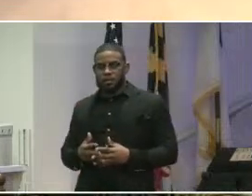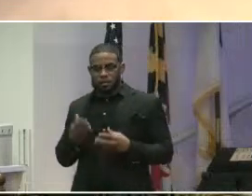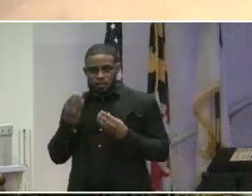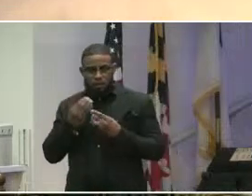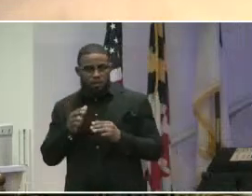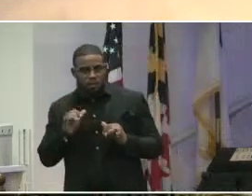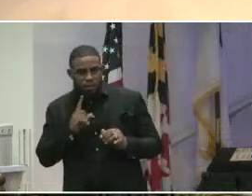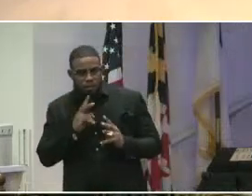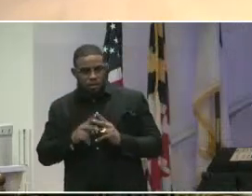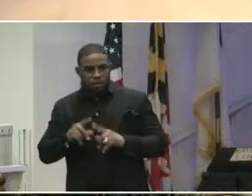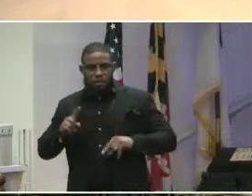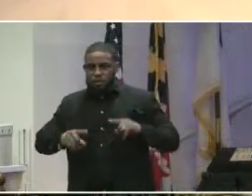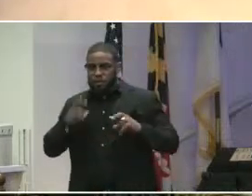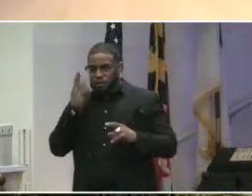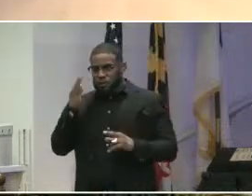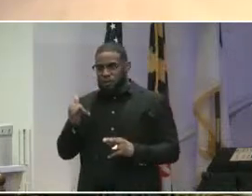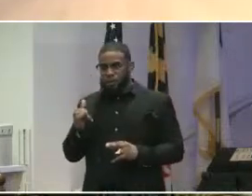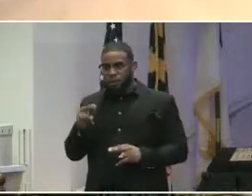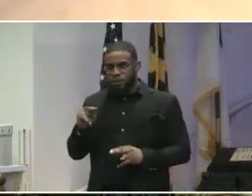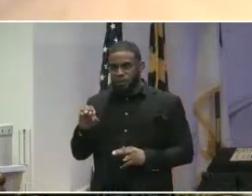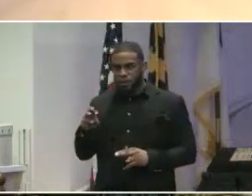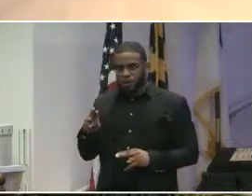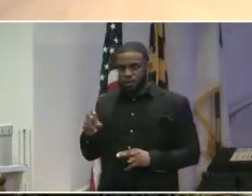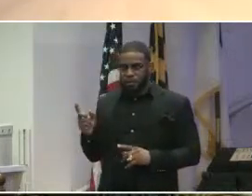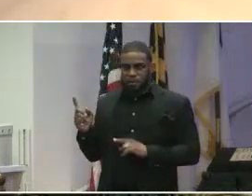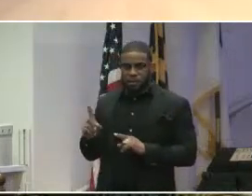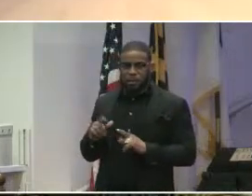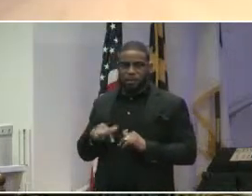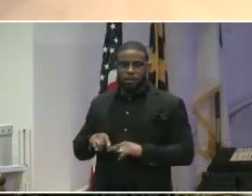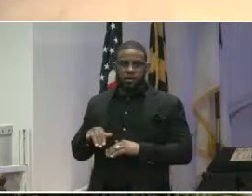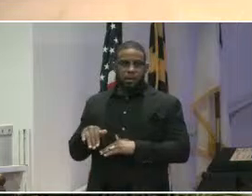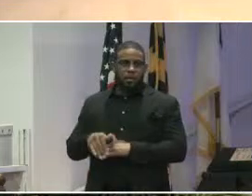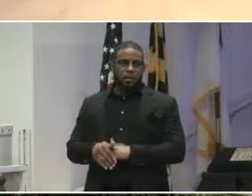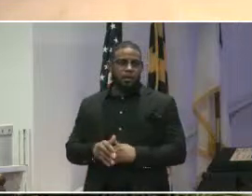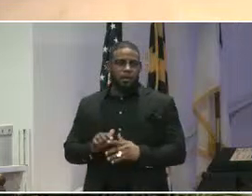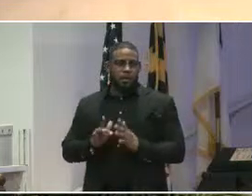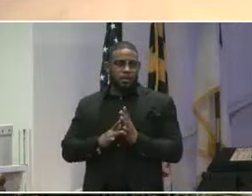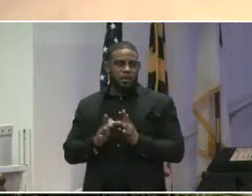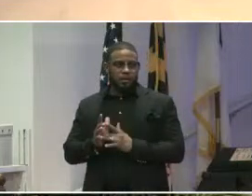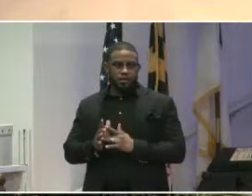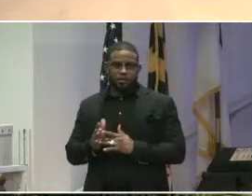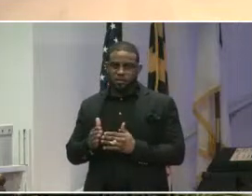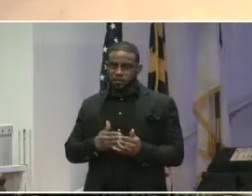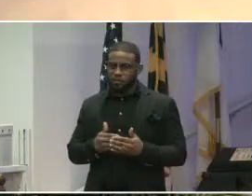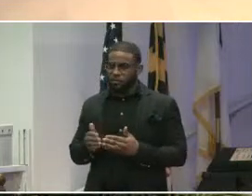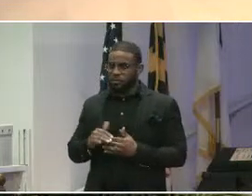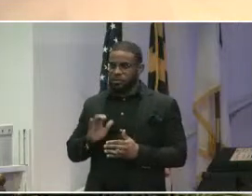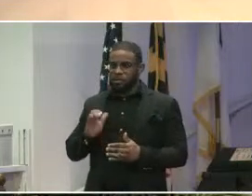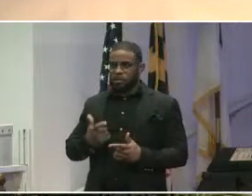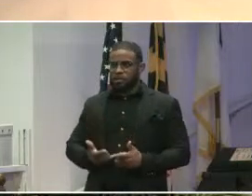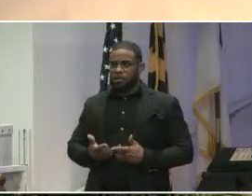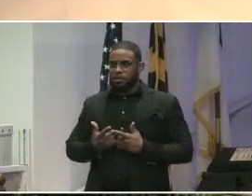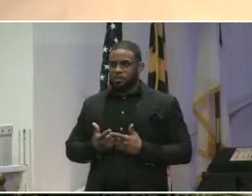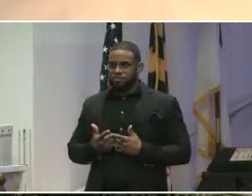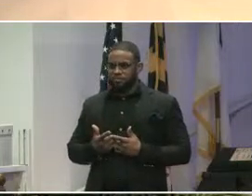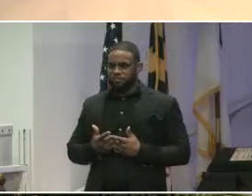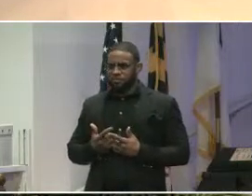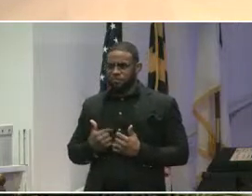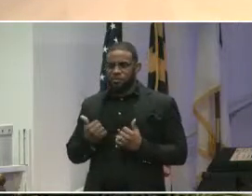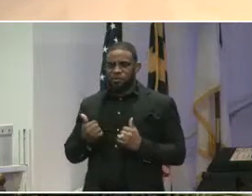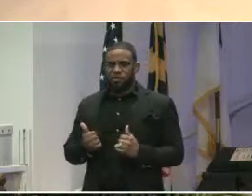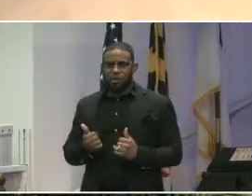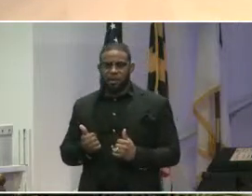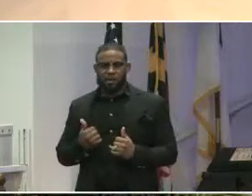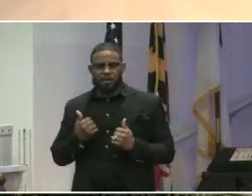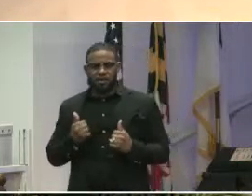know it could be various reasons why Nicodemus came during night to Jesus. Even in our lives, we try